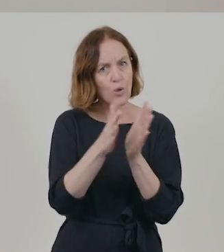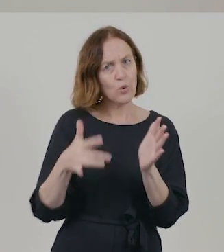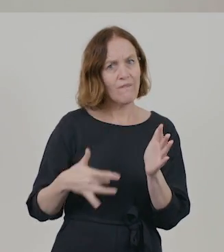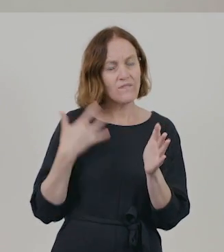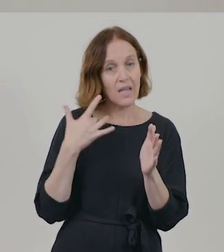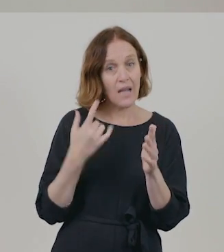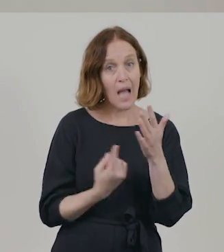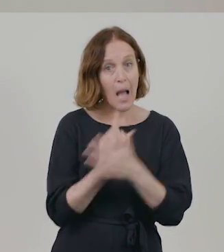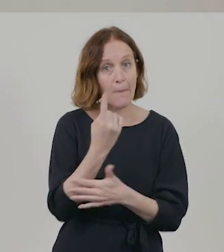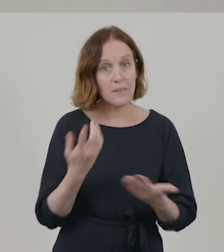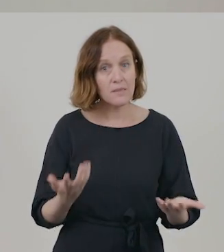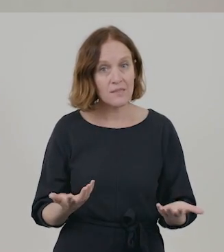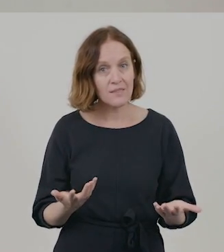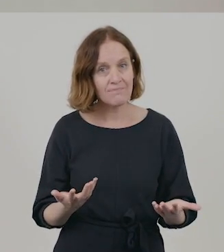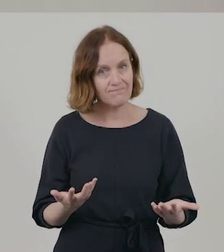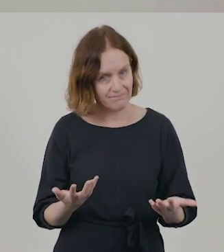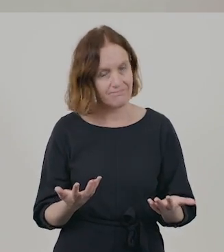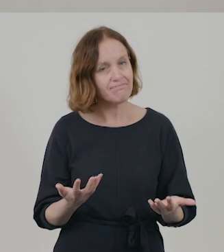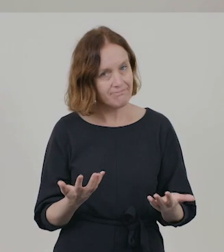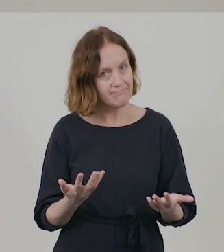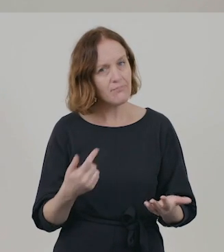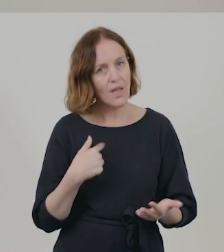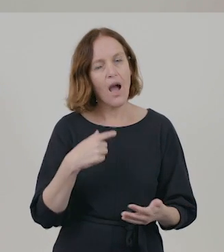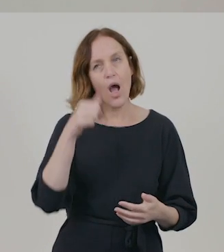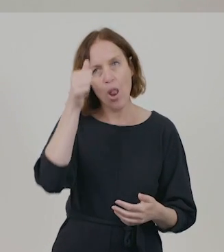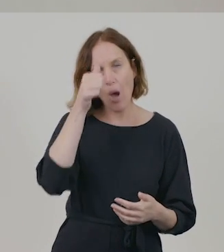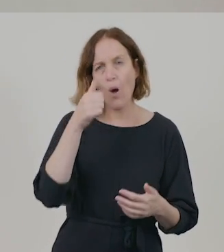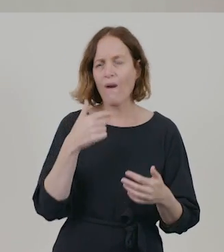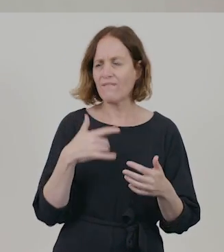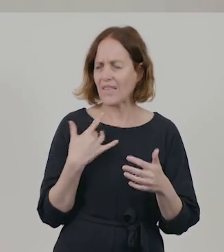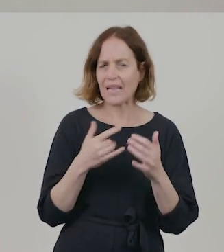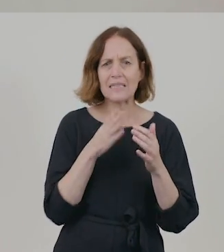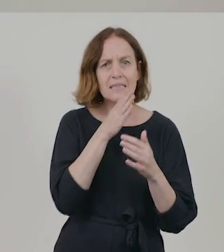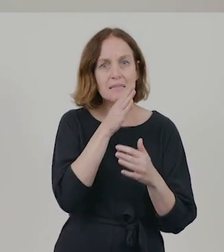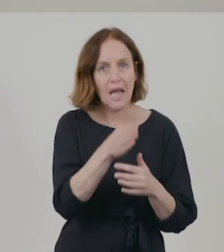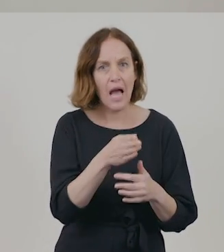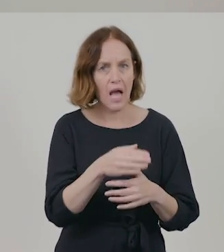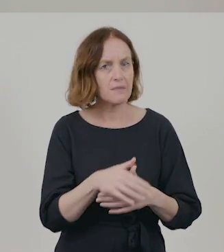Yes, Rosie was pulling the berries and they fell on Wallace's head.